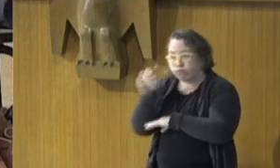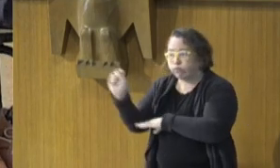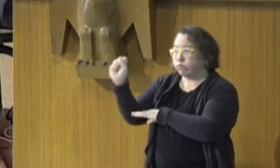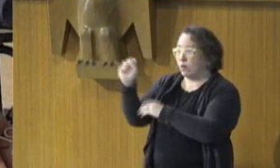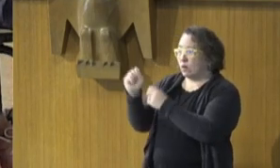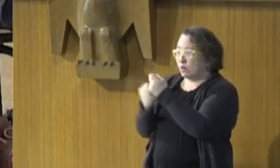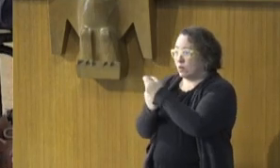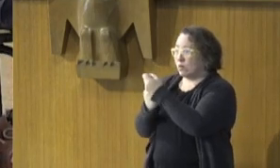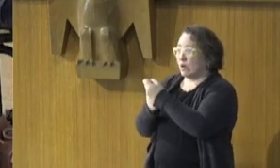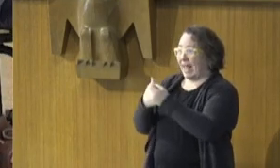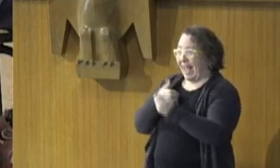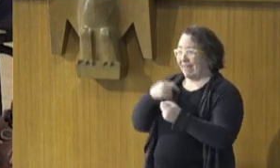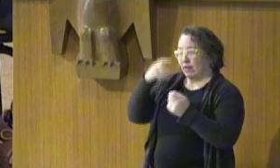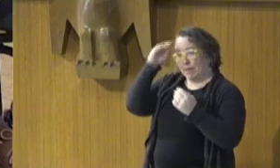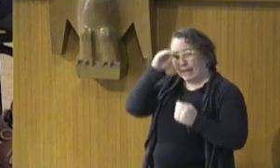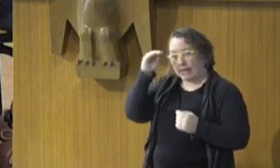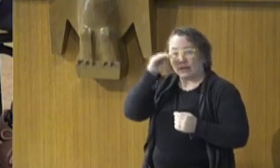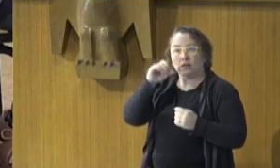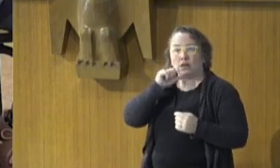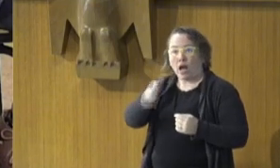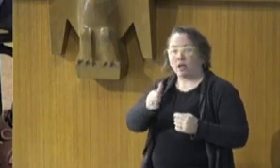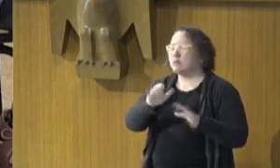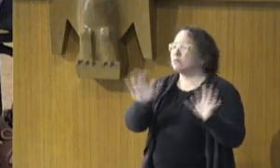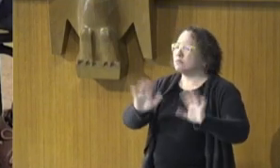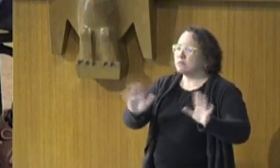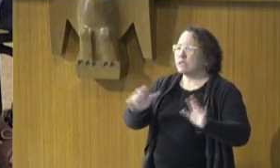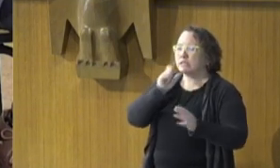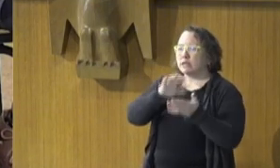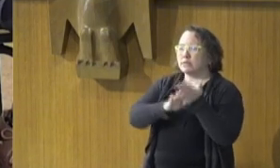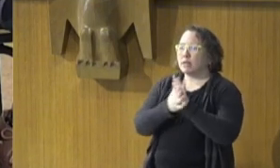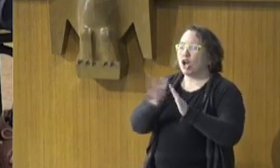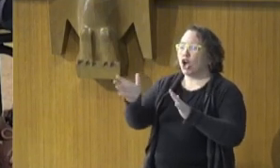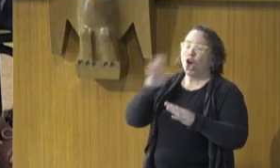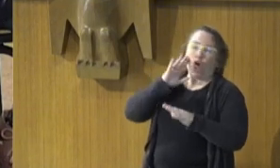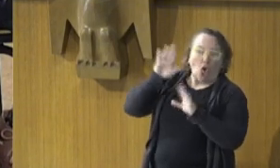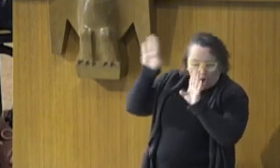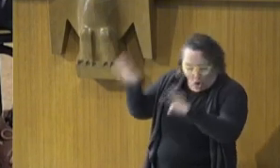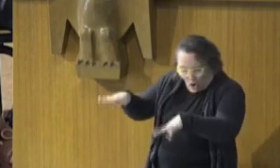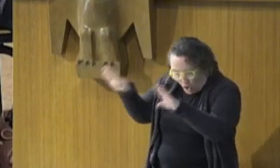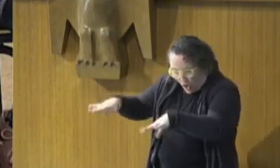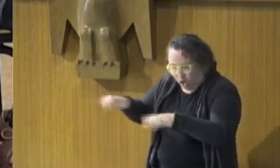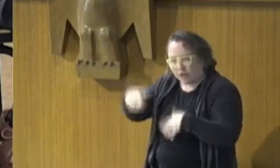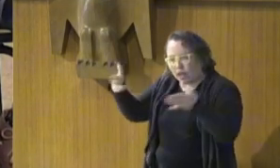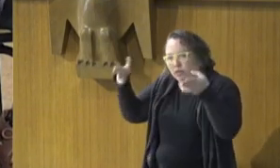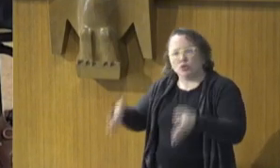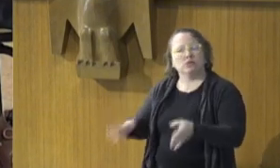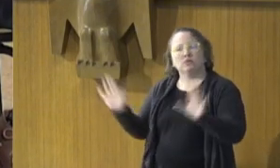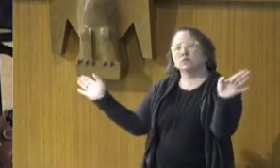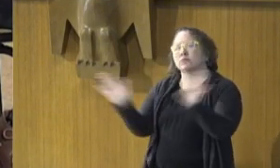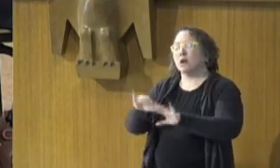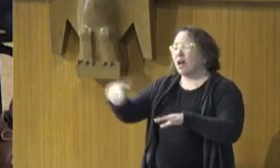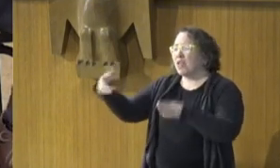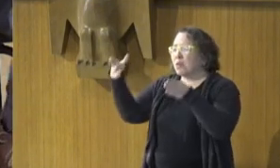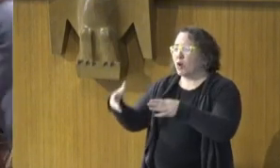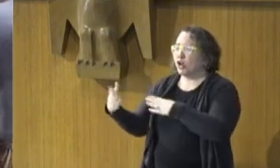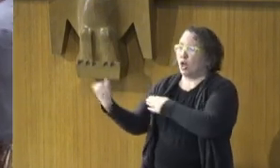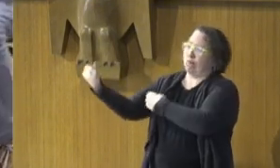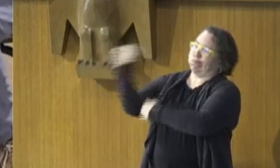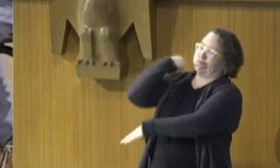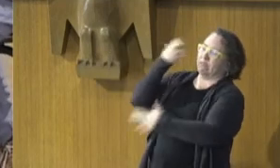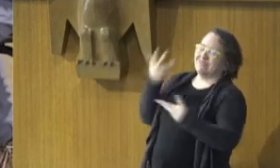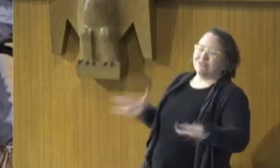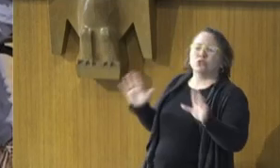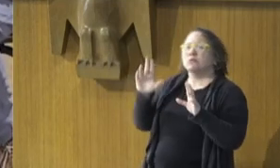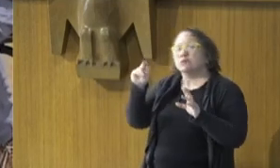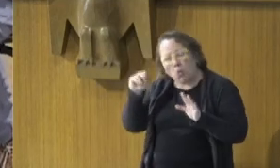in. Loving your enemy doesn't mean that you become a doormat and someone's opinions get to run over you. When we were